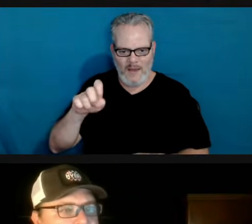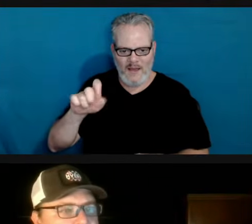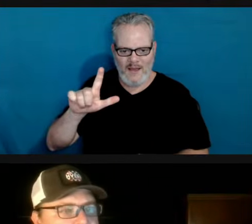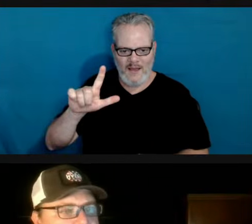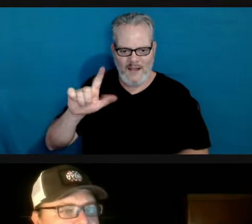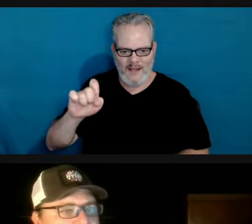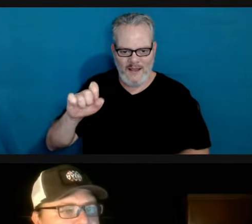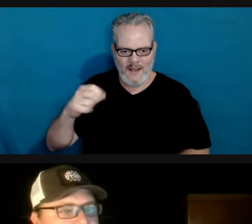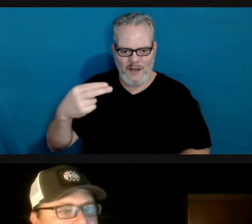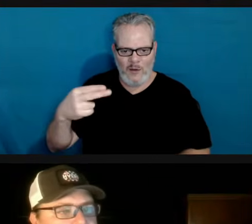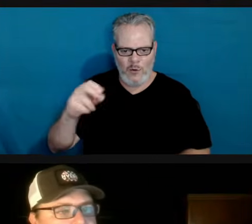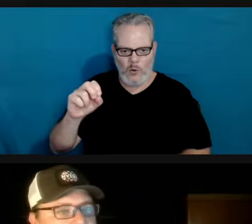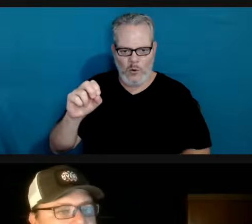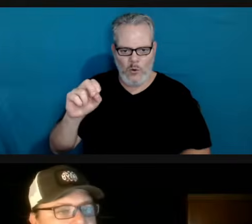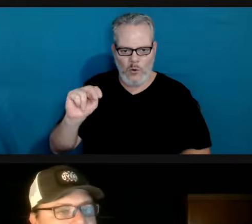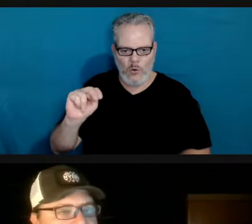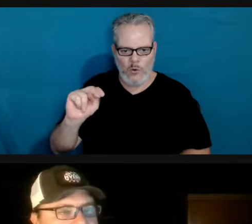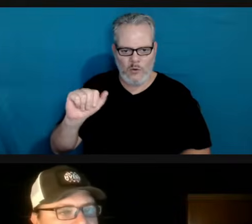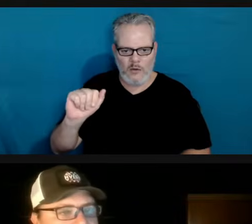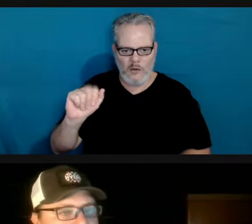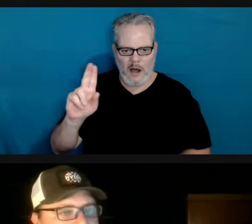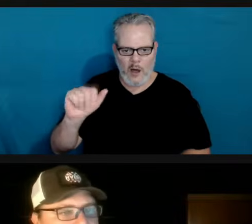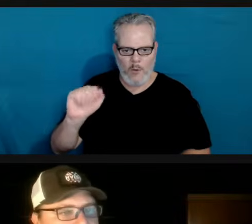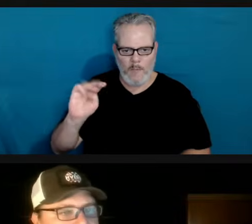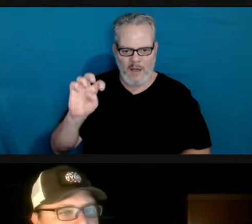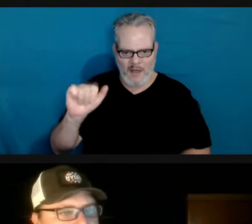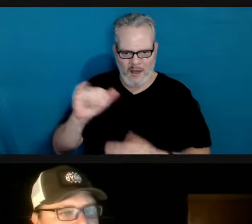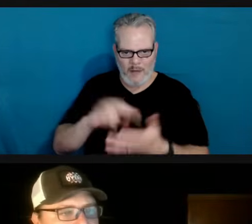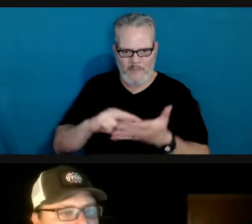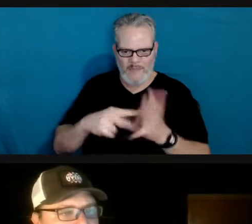your one elemental.